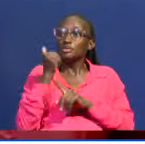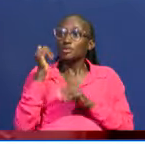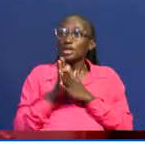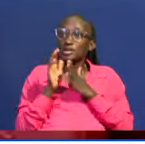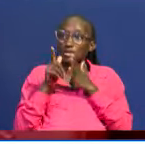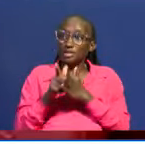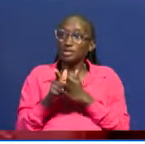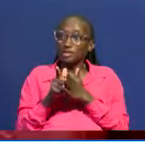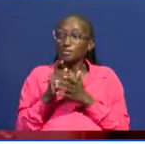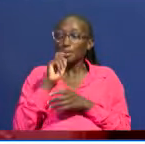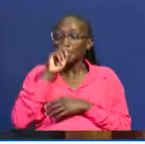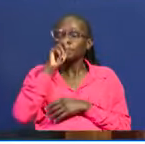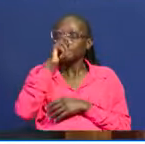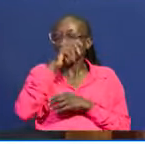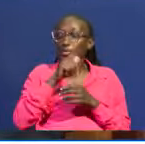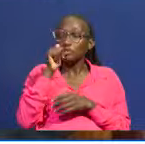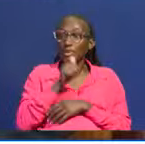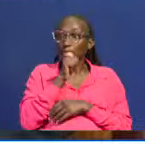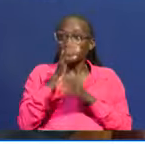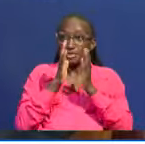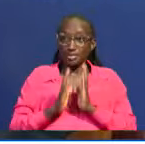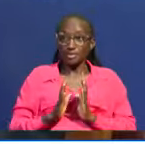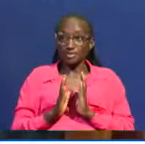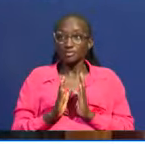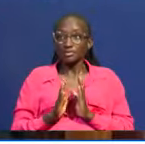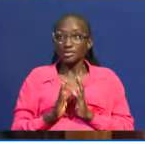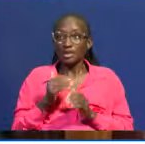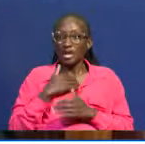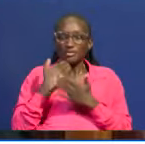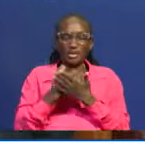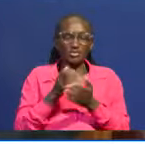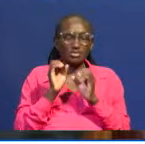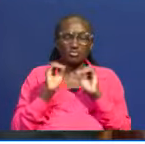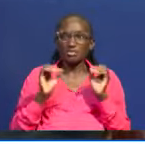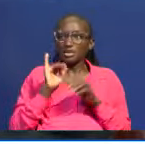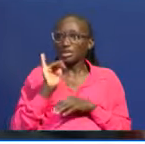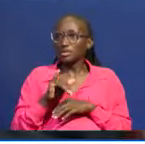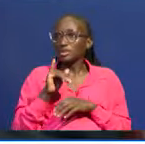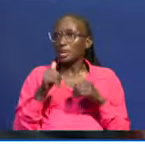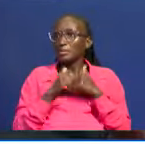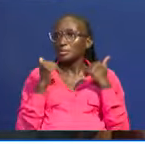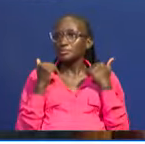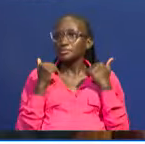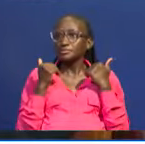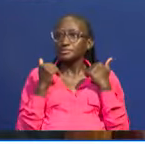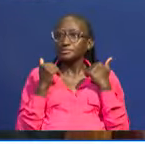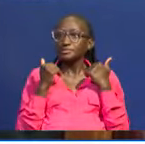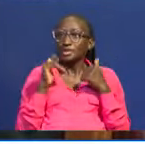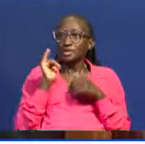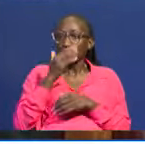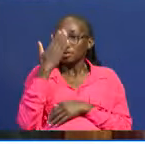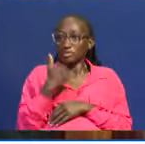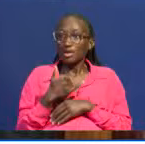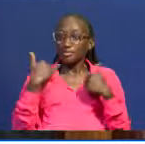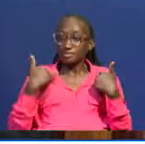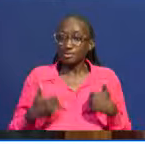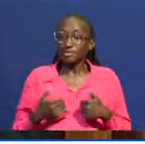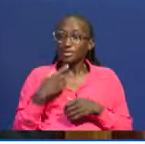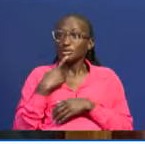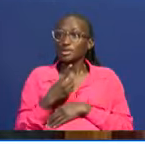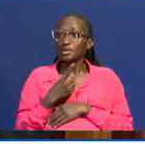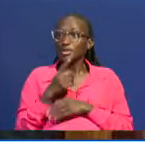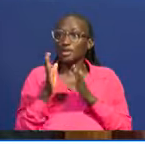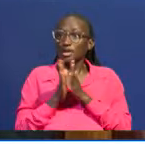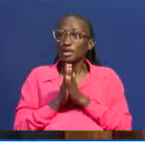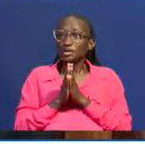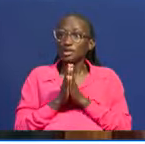leasing to a private person. There is no evidence that that was done, and that's why I allege and